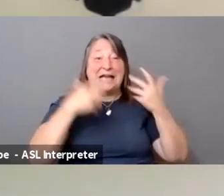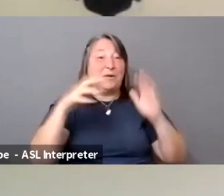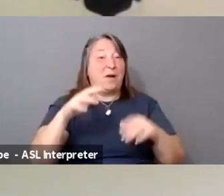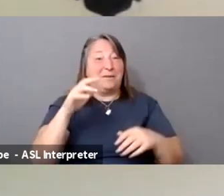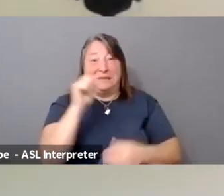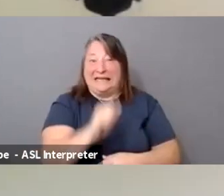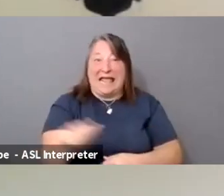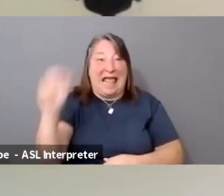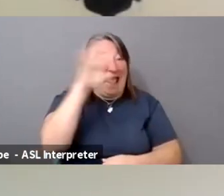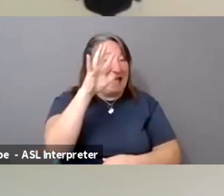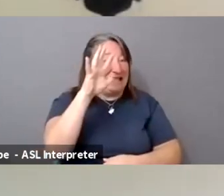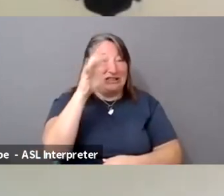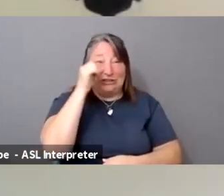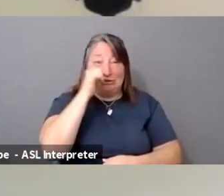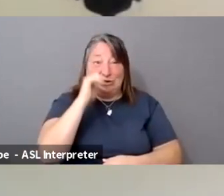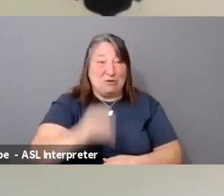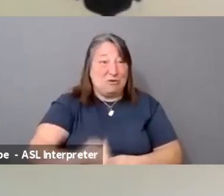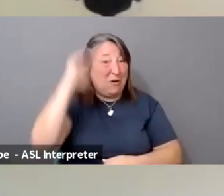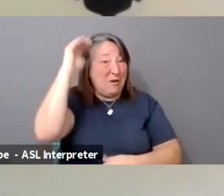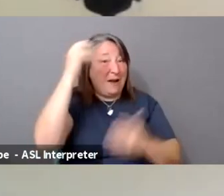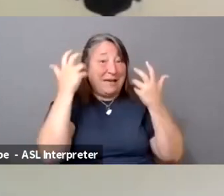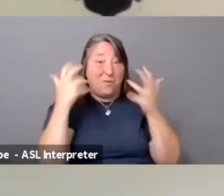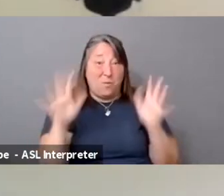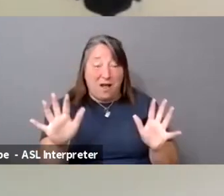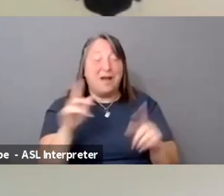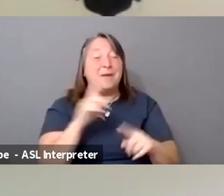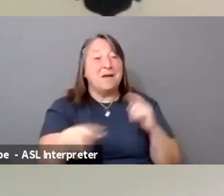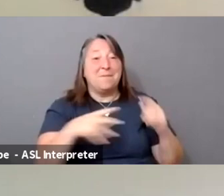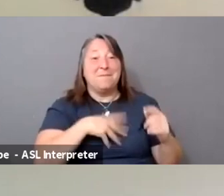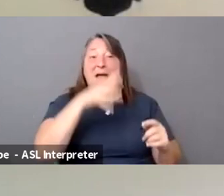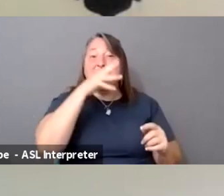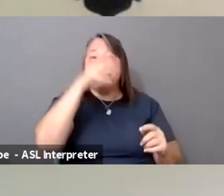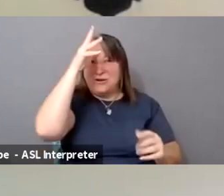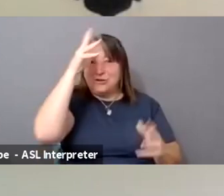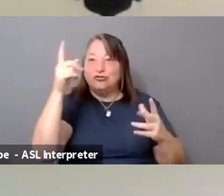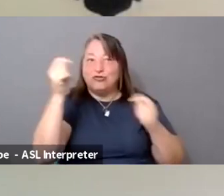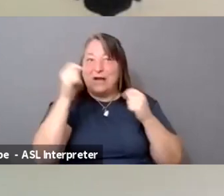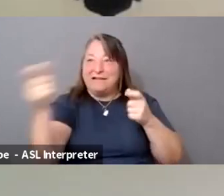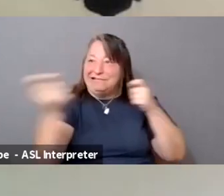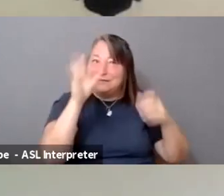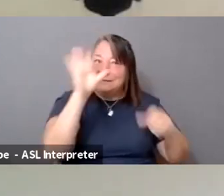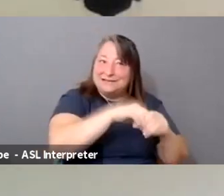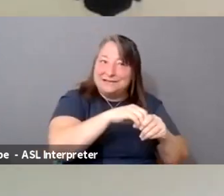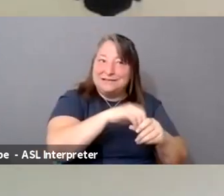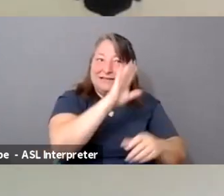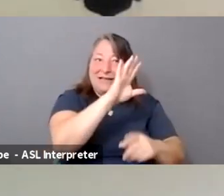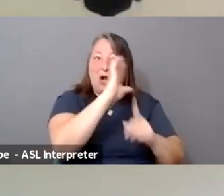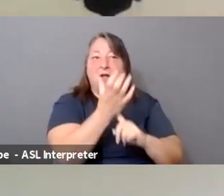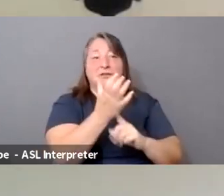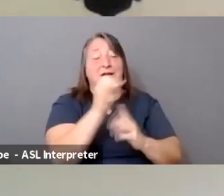up, but they were really trying to immerse me. And I think that was part of it, was that